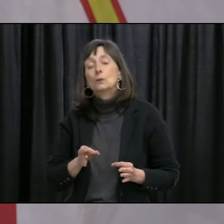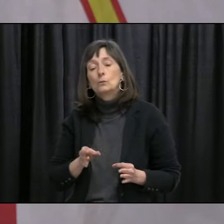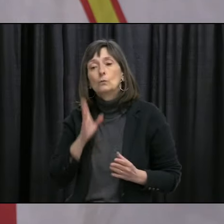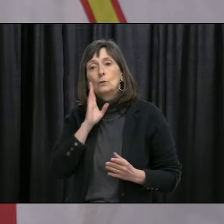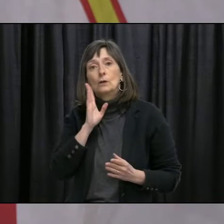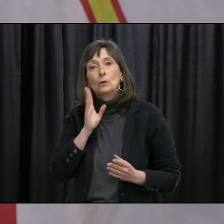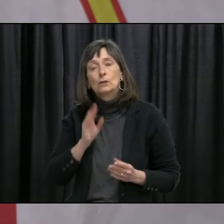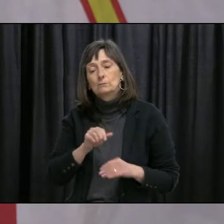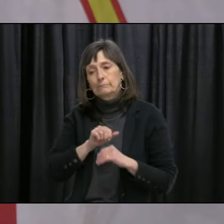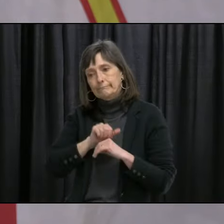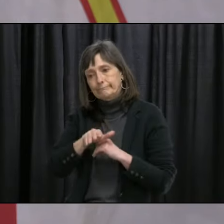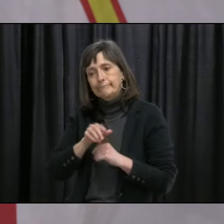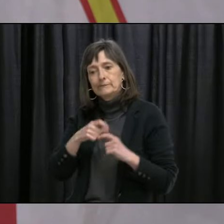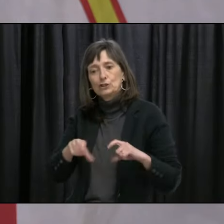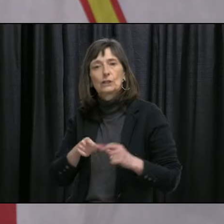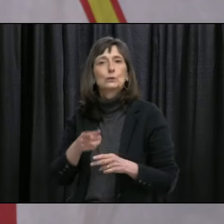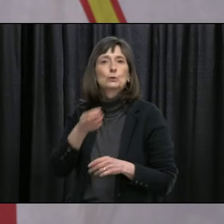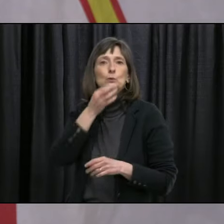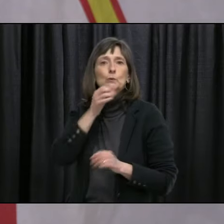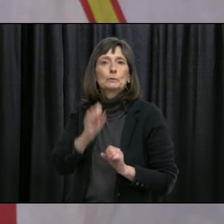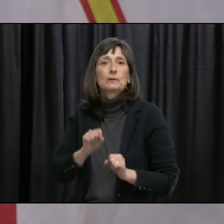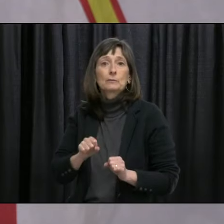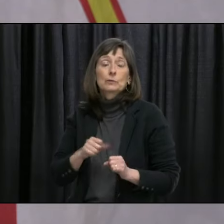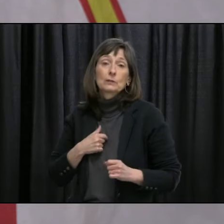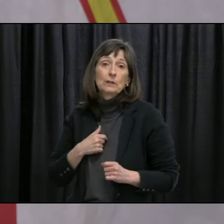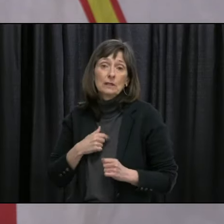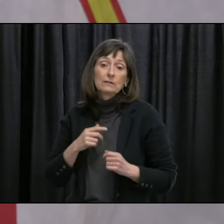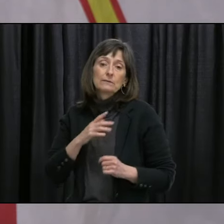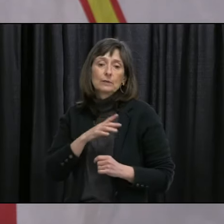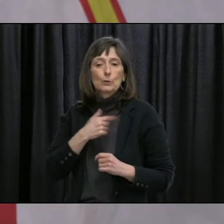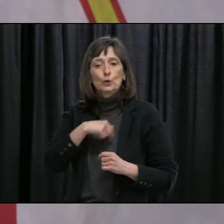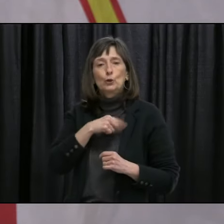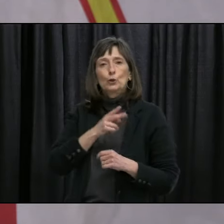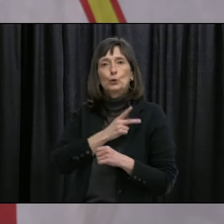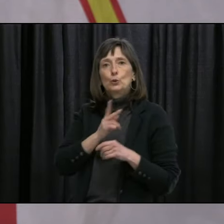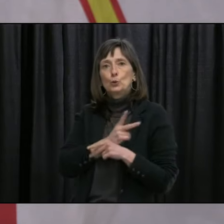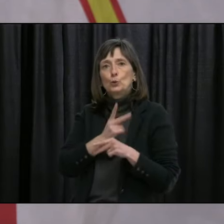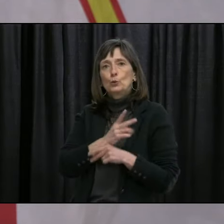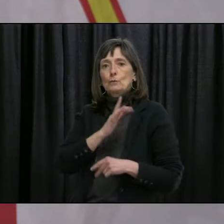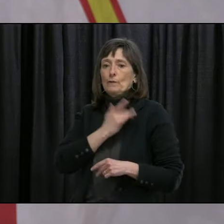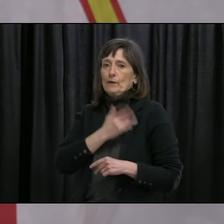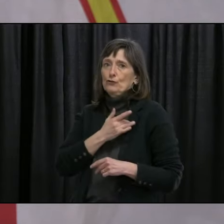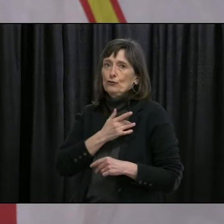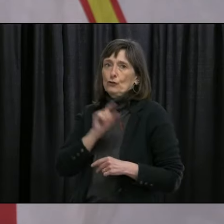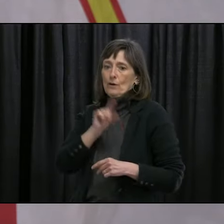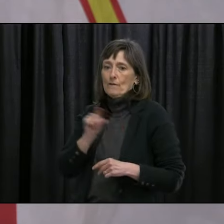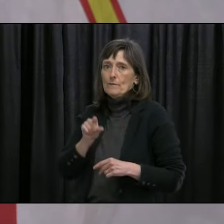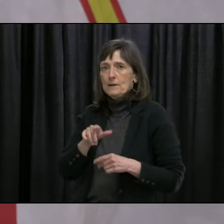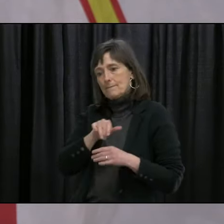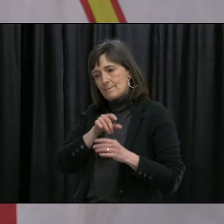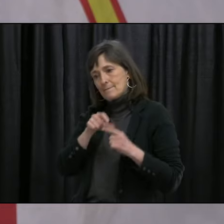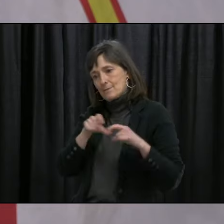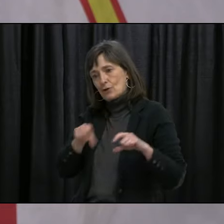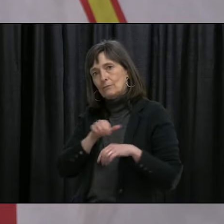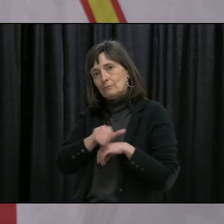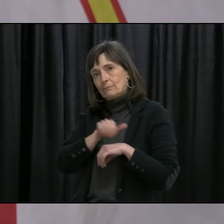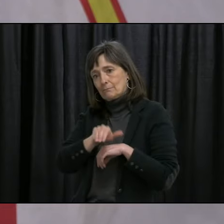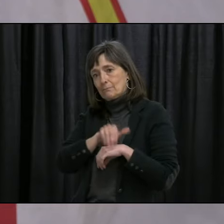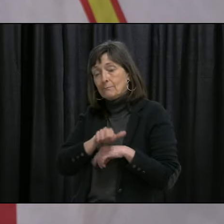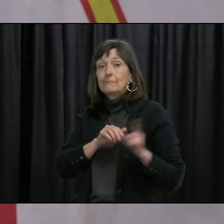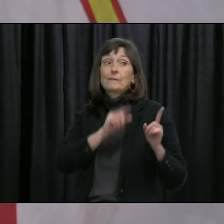of the people in the province, because it is a provincial system that we would need to rely on. But it's a very general, broad range of